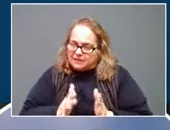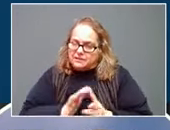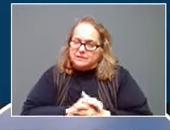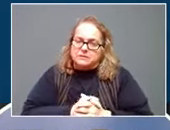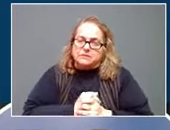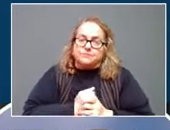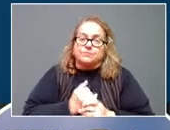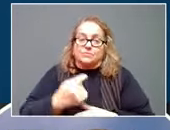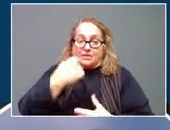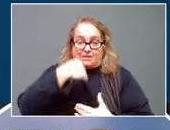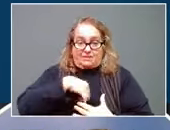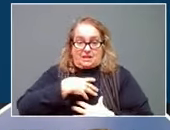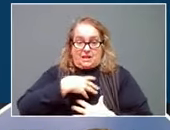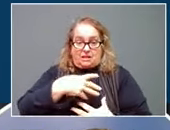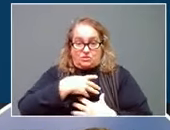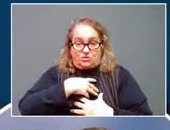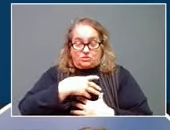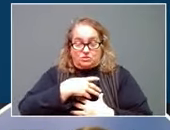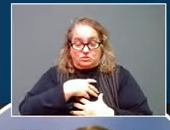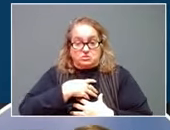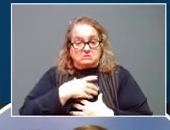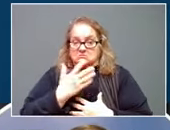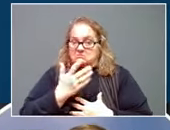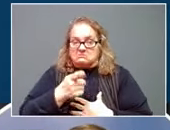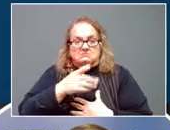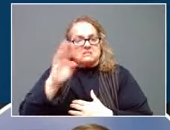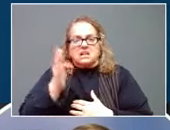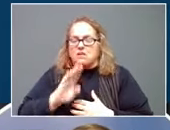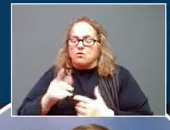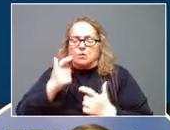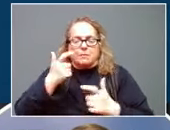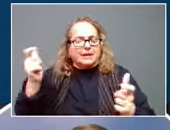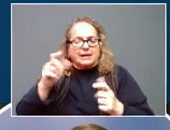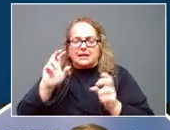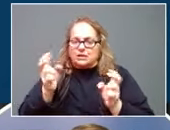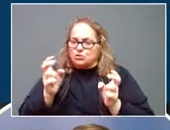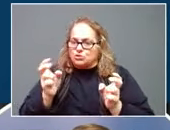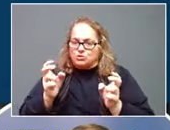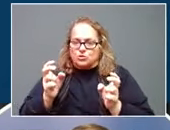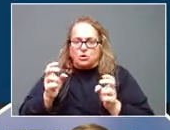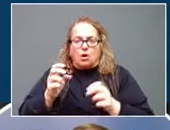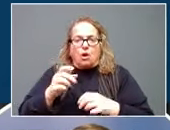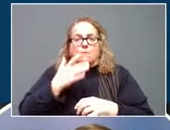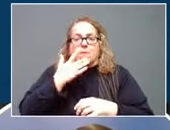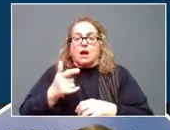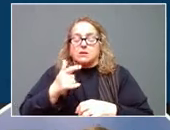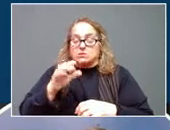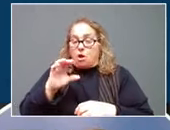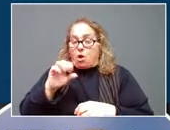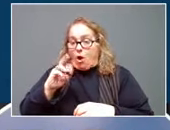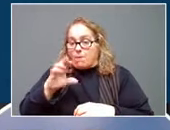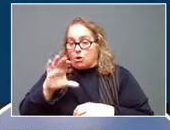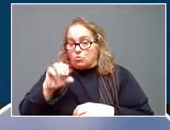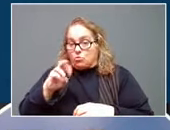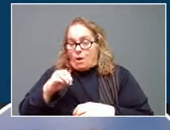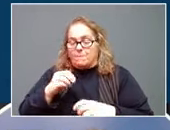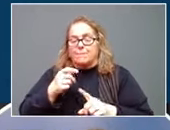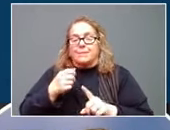Ventilators, this never became a major issue based on Omicron hitting you a little bit differently, higher